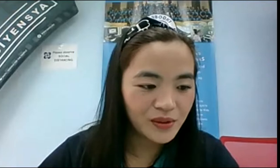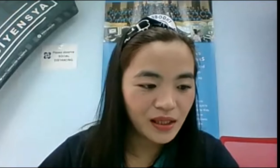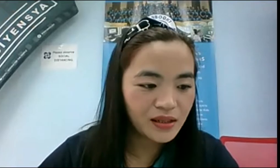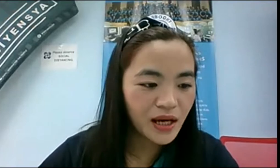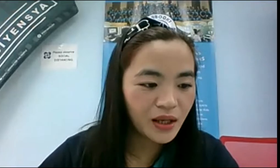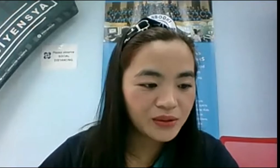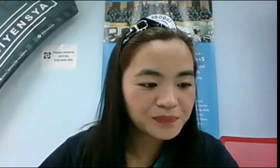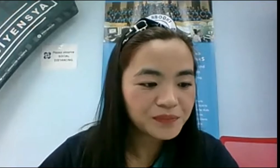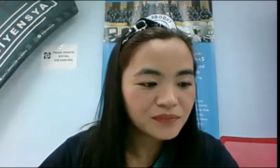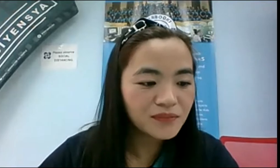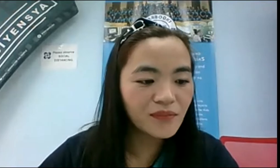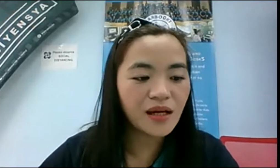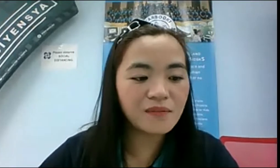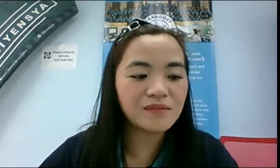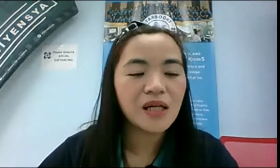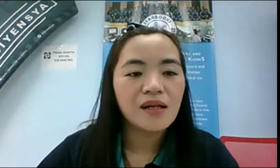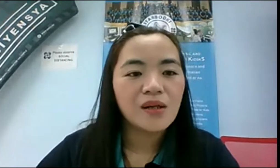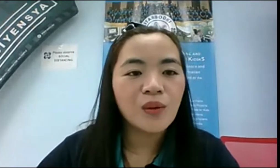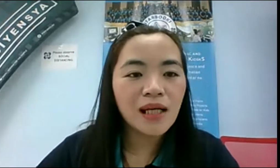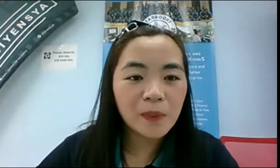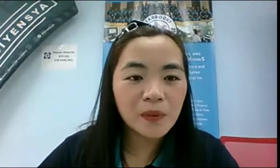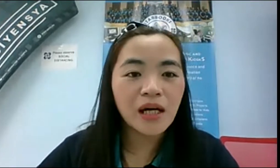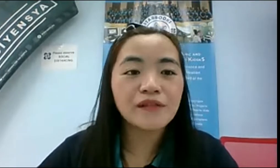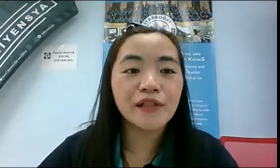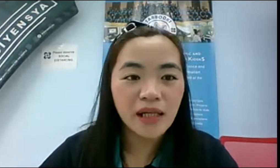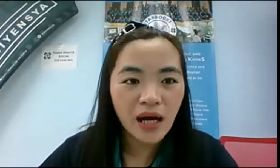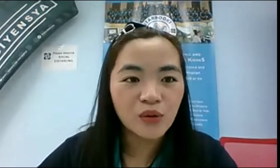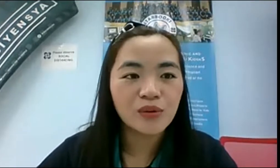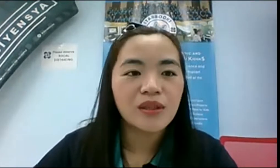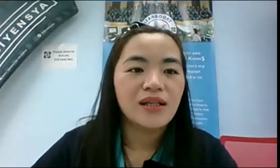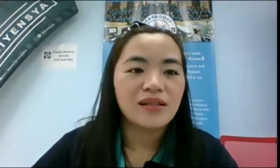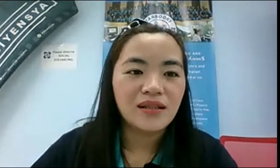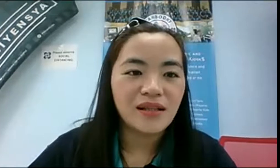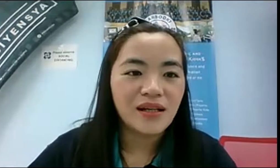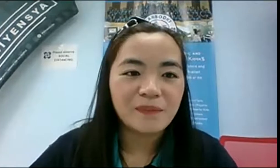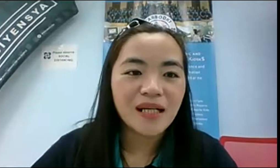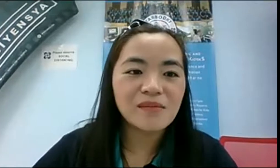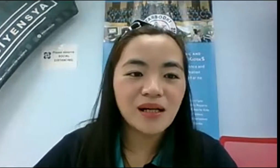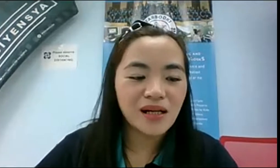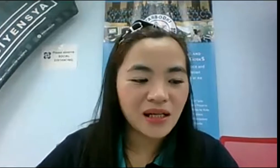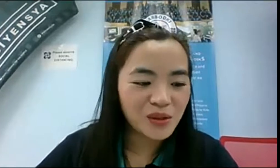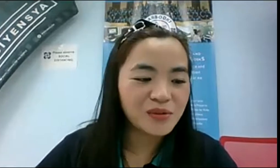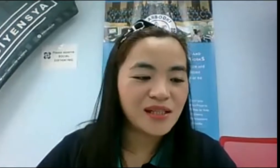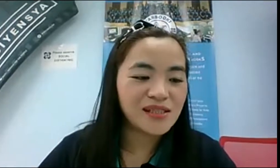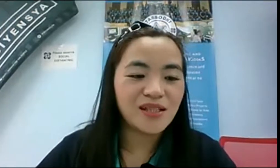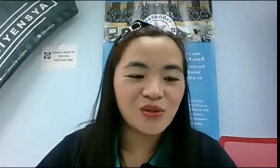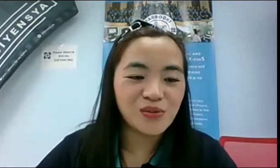Okay, anyhow, wala pa po tayo for now para sa mga iOS